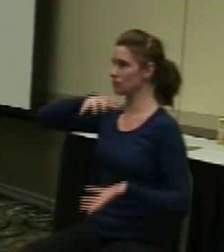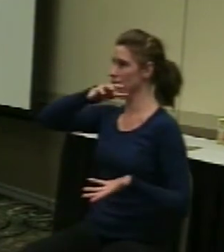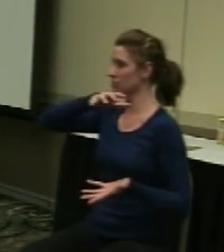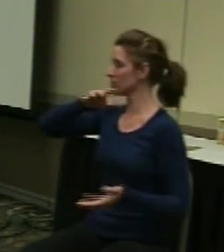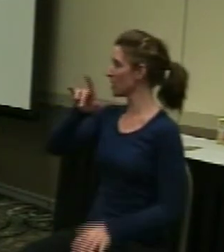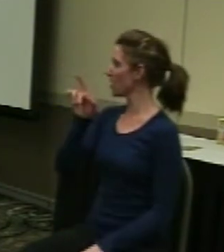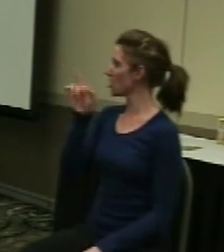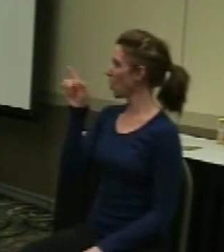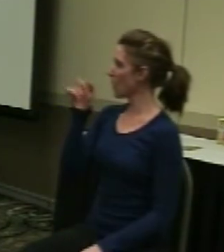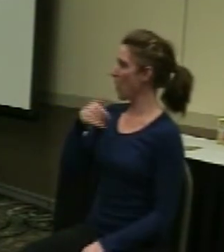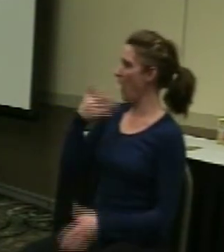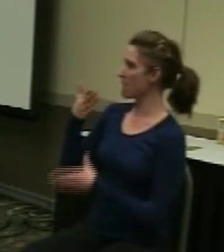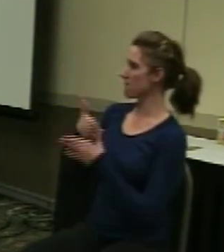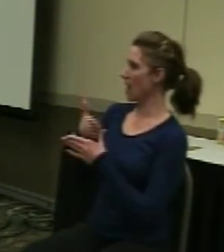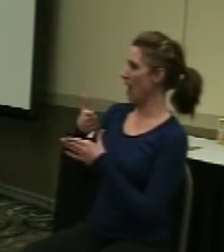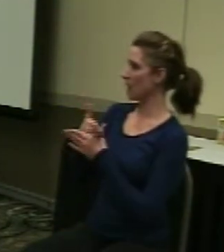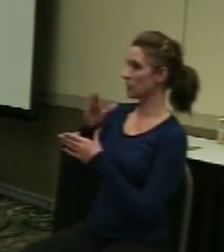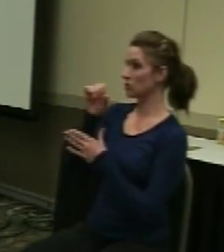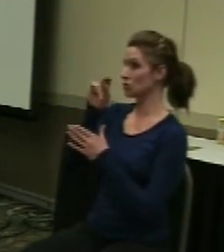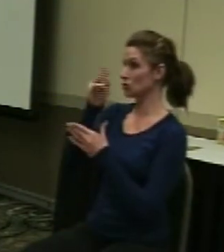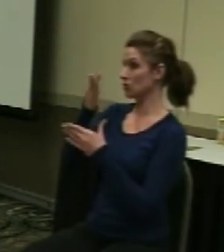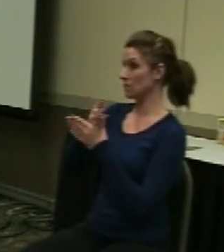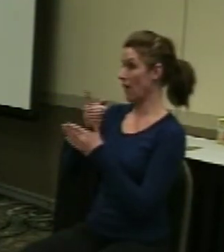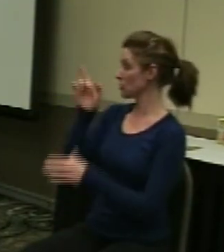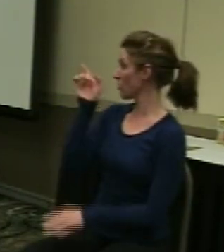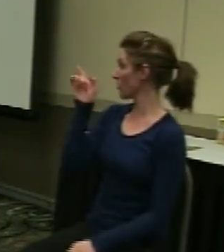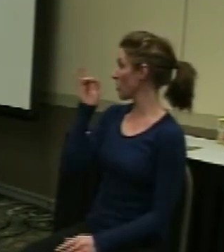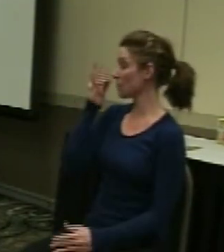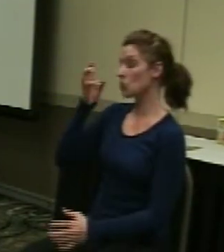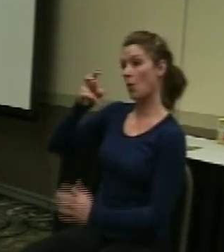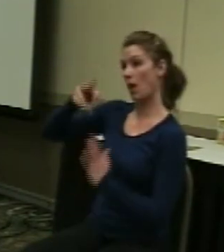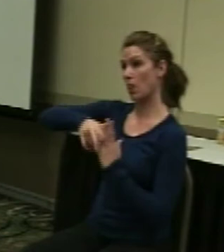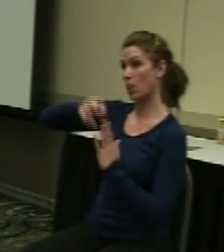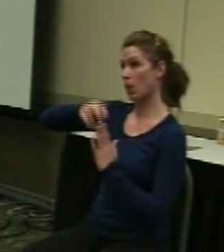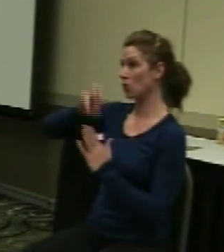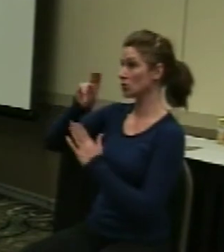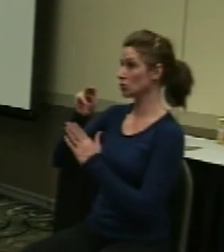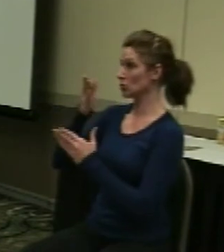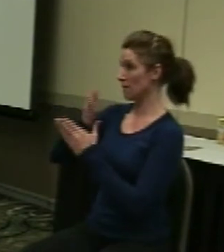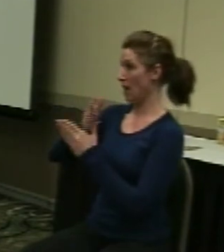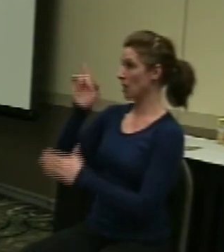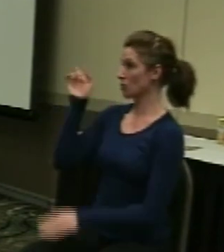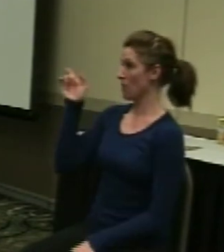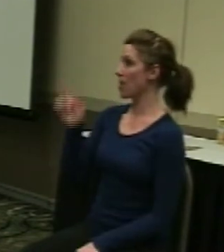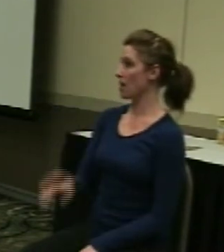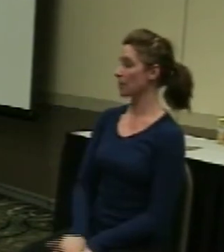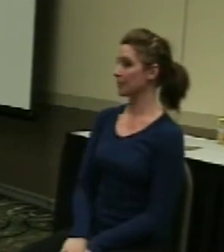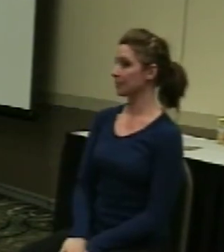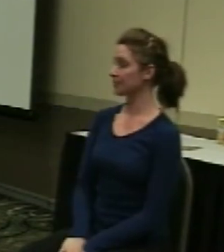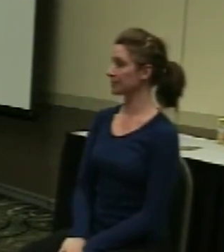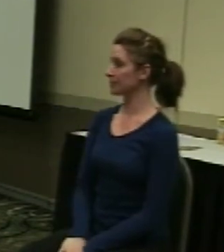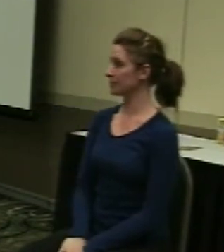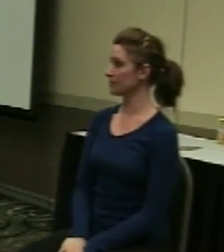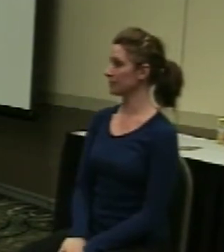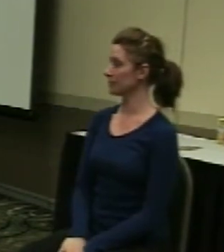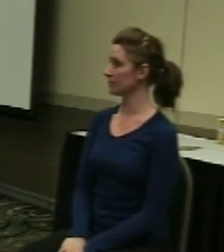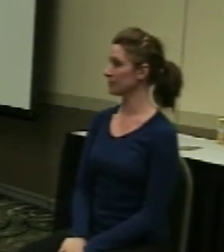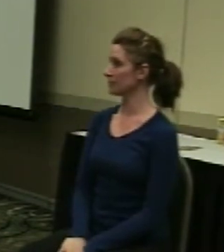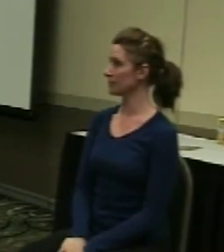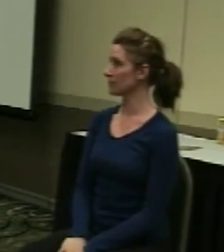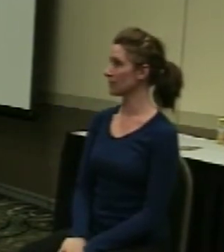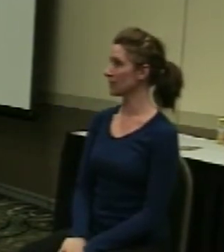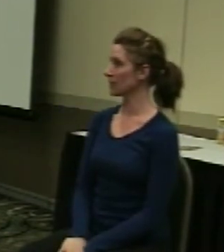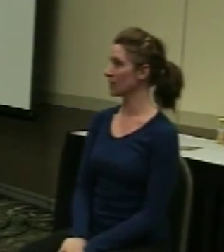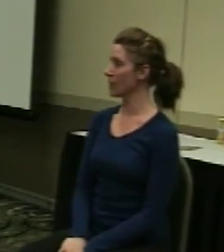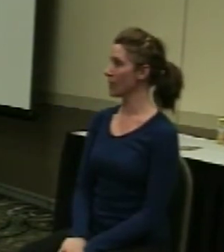way, I have a file. Susan's file is over there if you want to take a little look at it here shortly. And by the way,